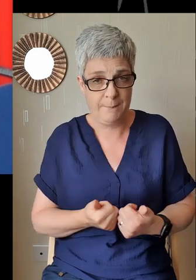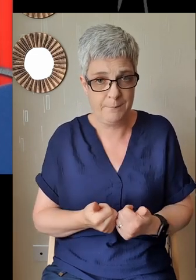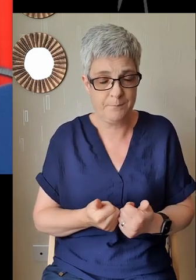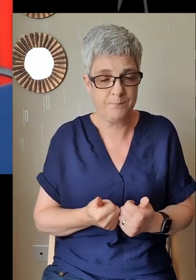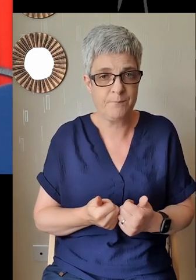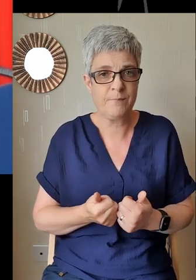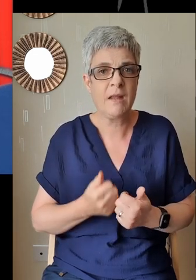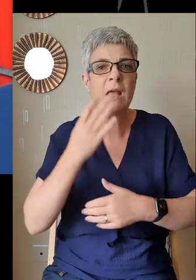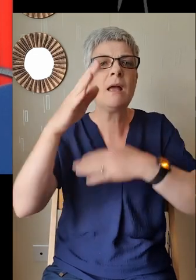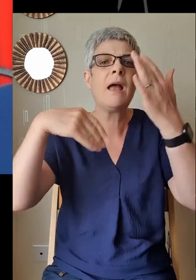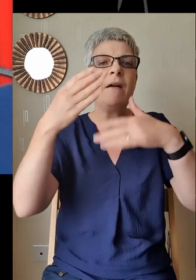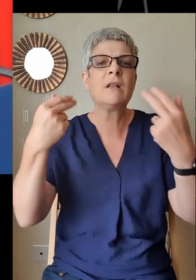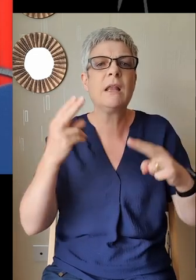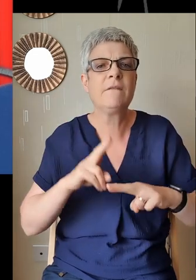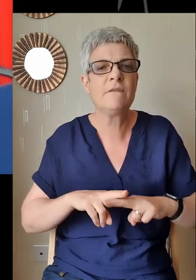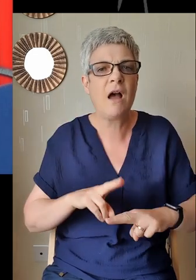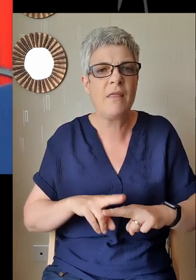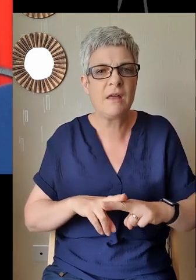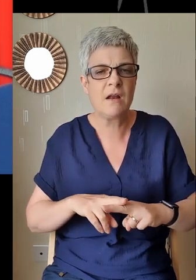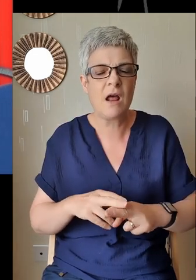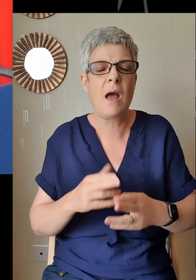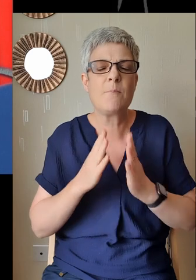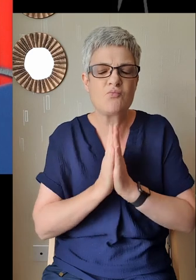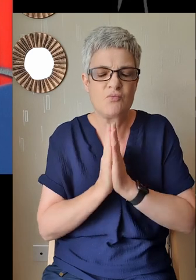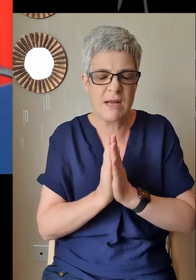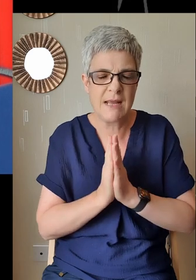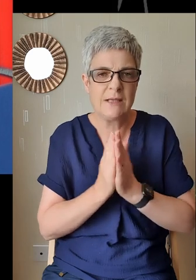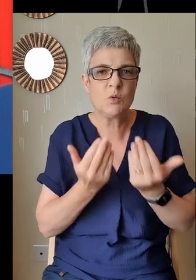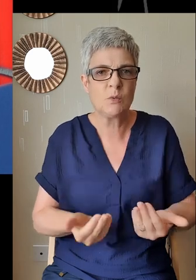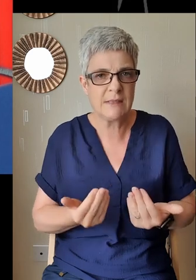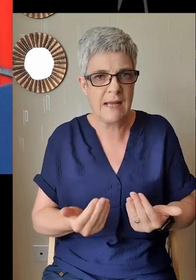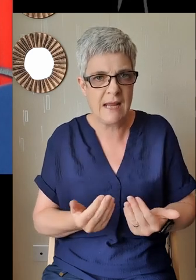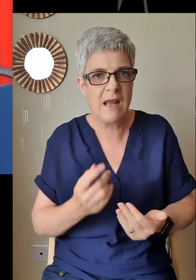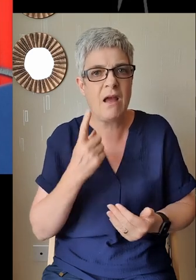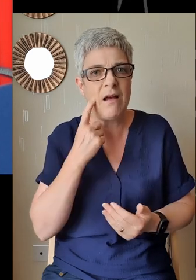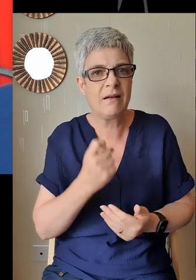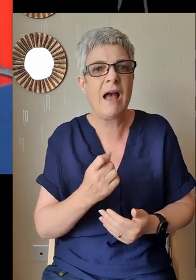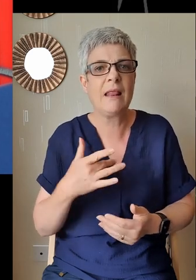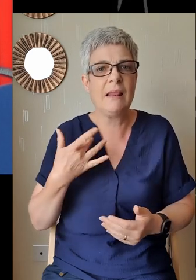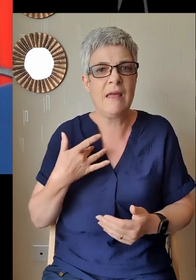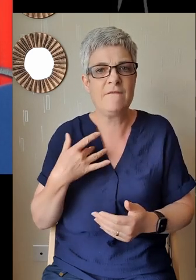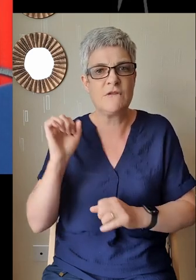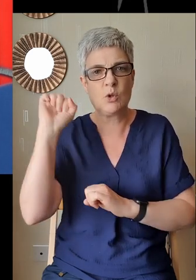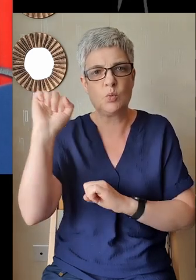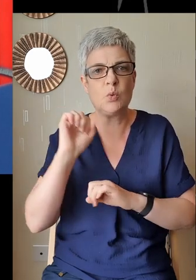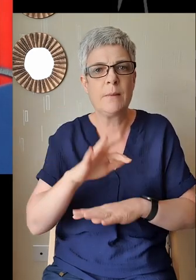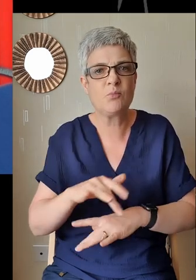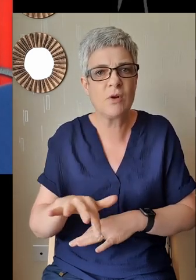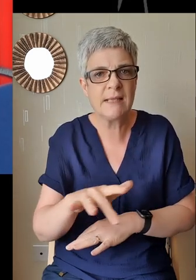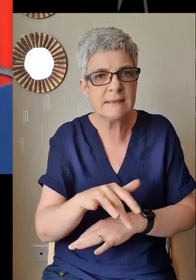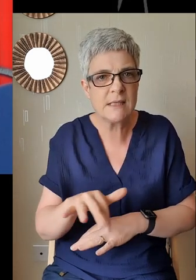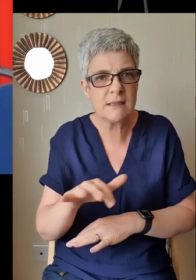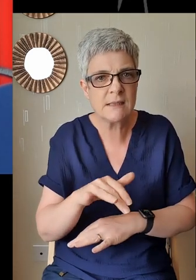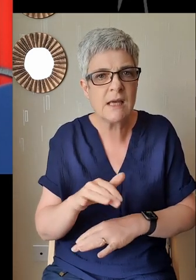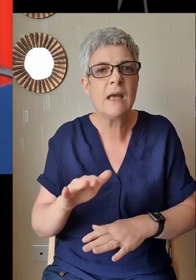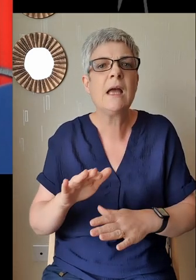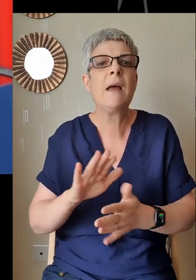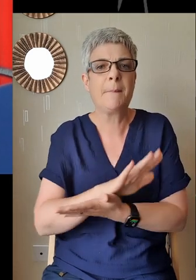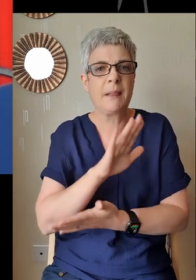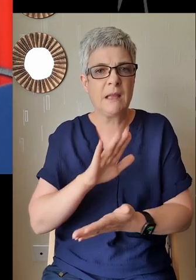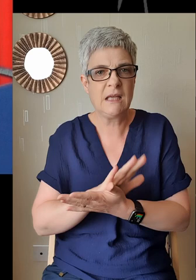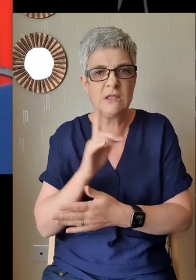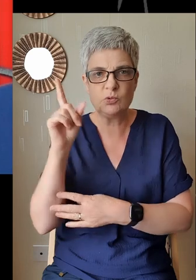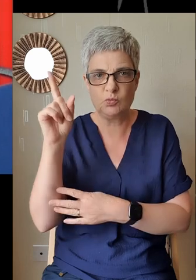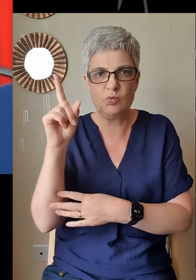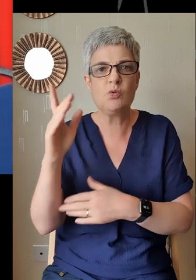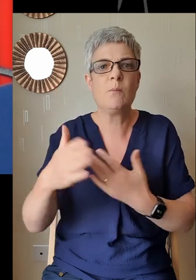Heavenly Father, I pray that this day I may live in your presence and please you more and more.